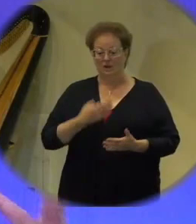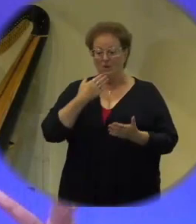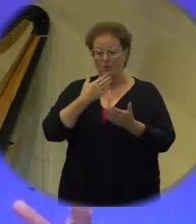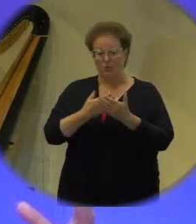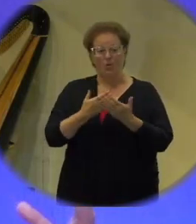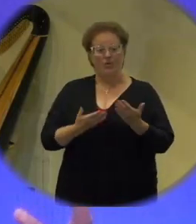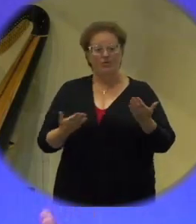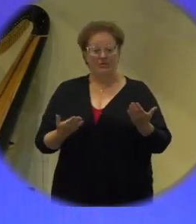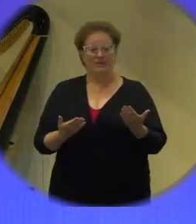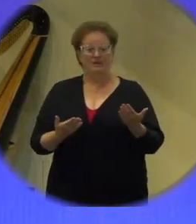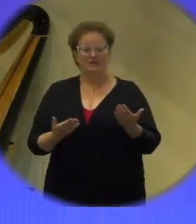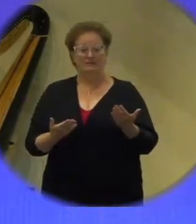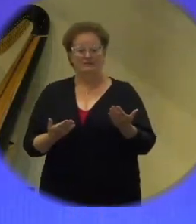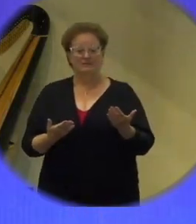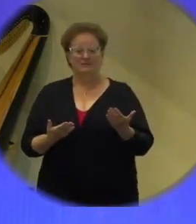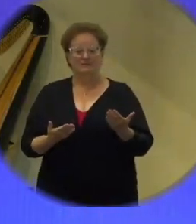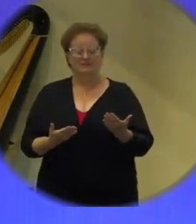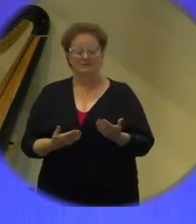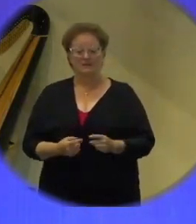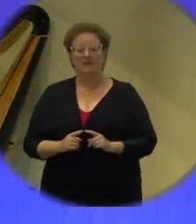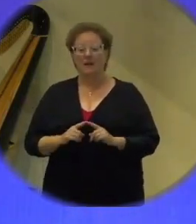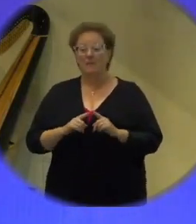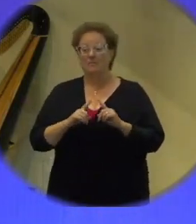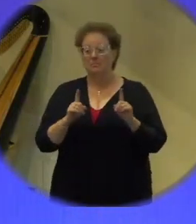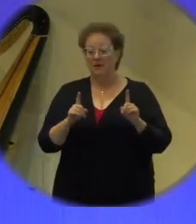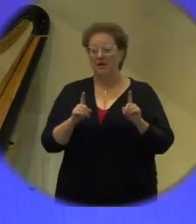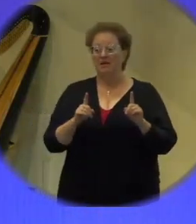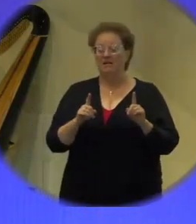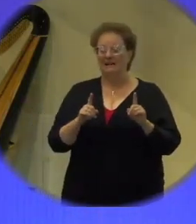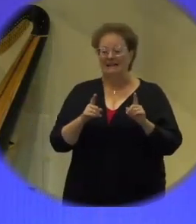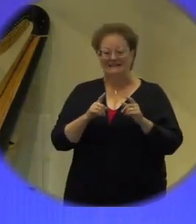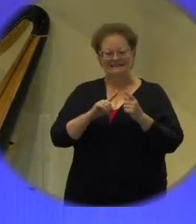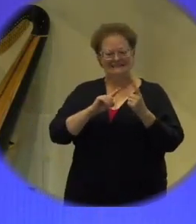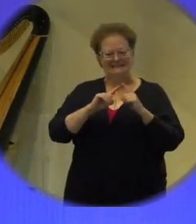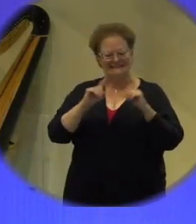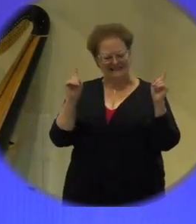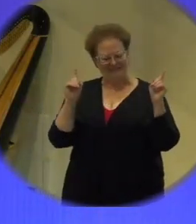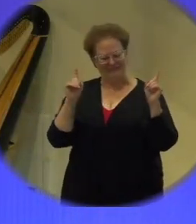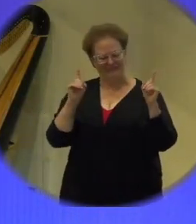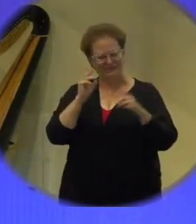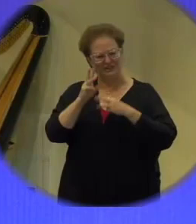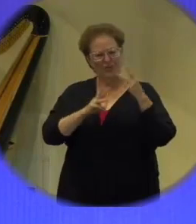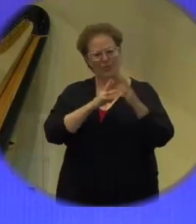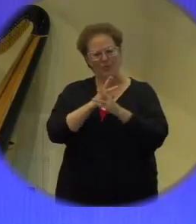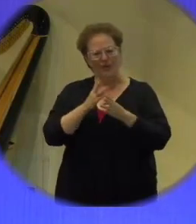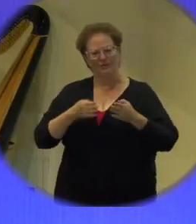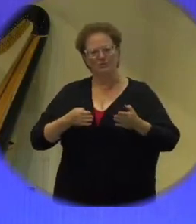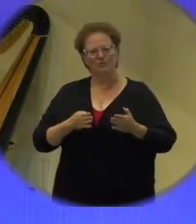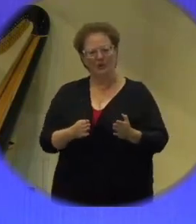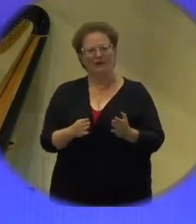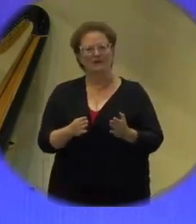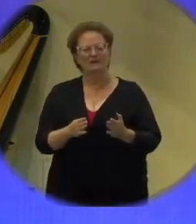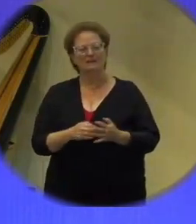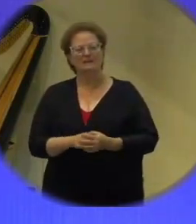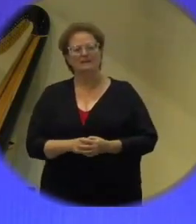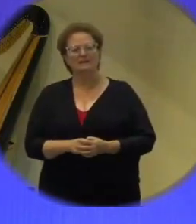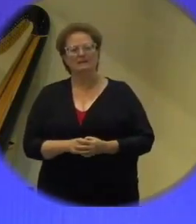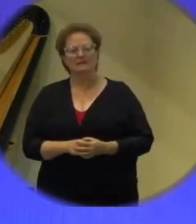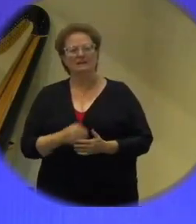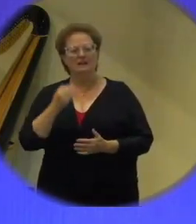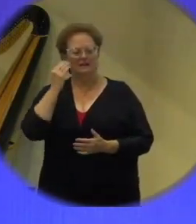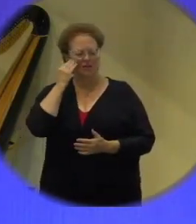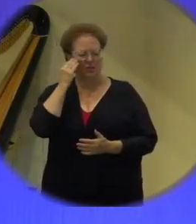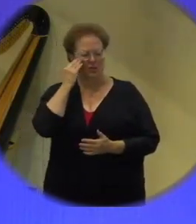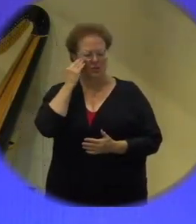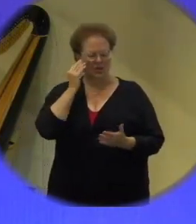good things of faith run contrary to the powers of the world. And I think when you look at this text, I think you're